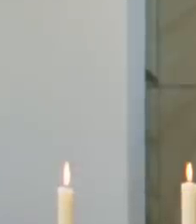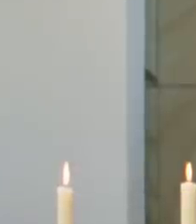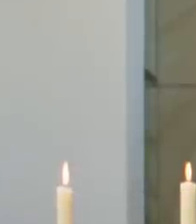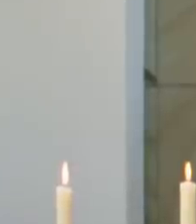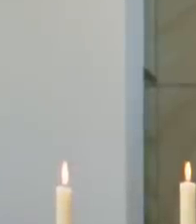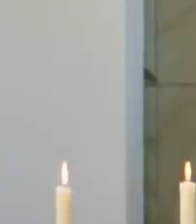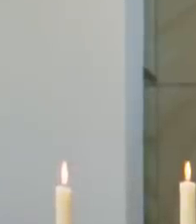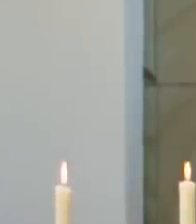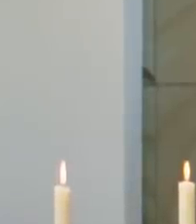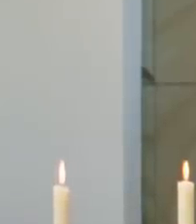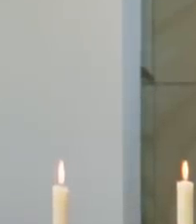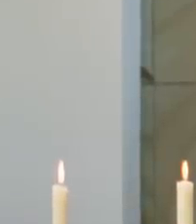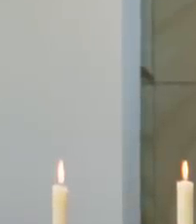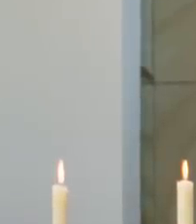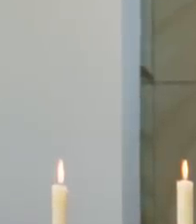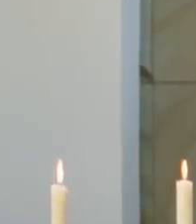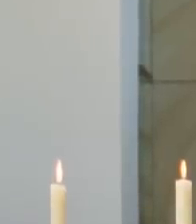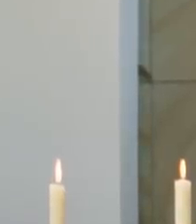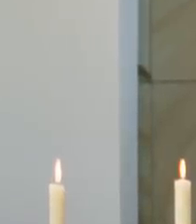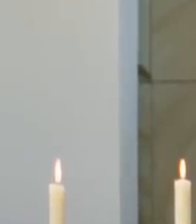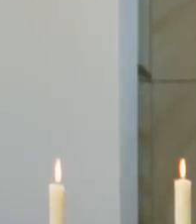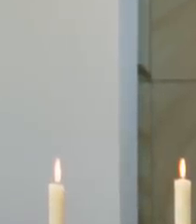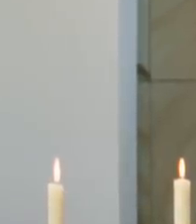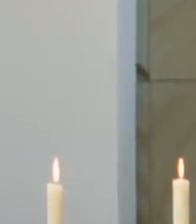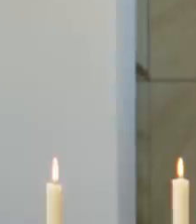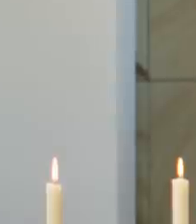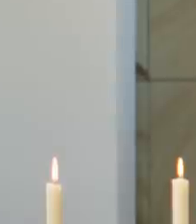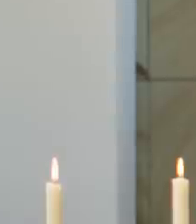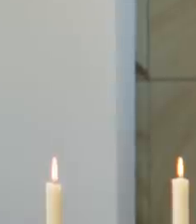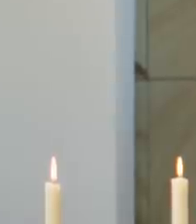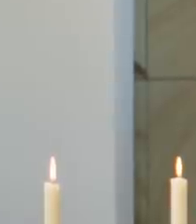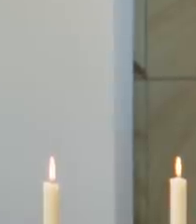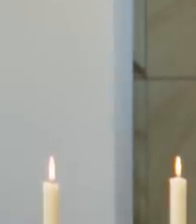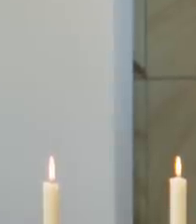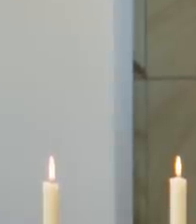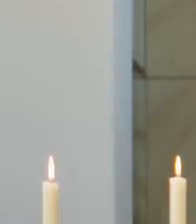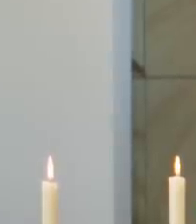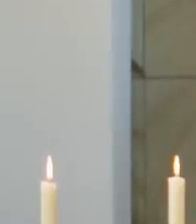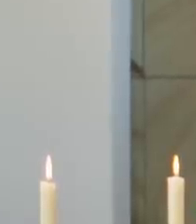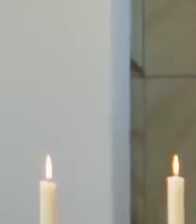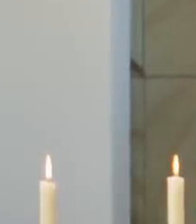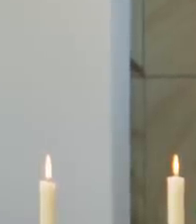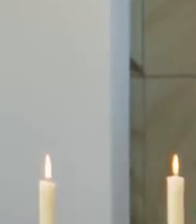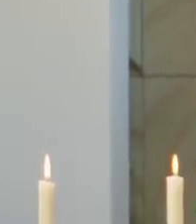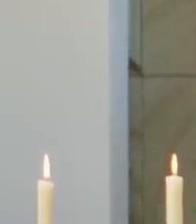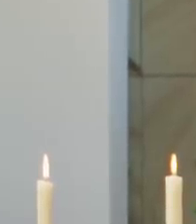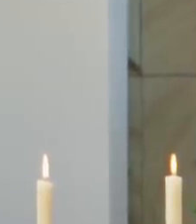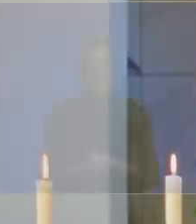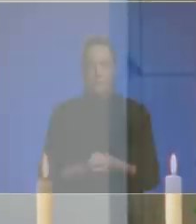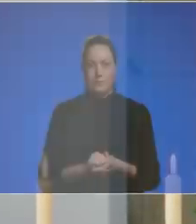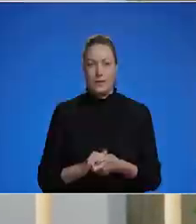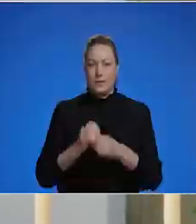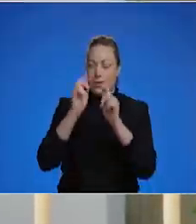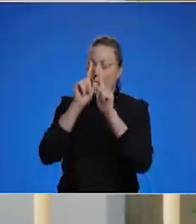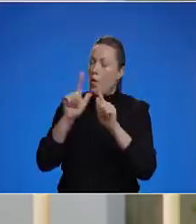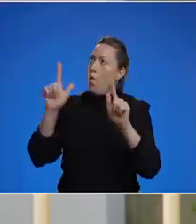Lord accept the sacrifice at your hands, for the praise and the glory of his name, for our good and the good of all his holy church.